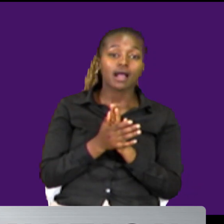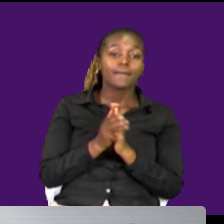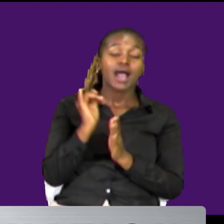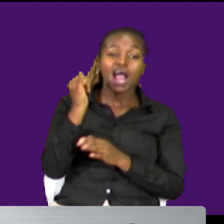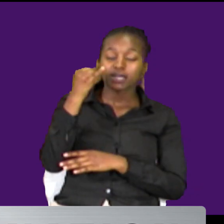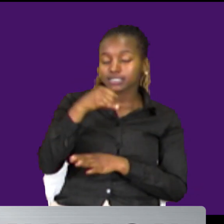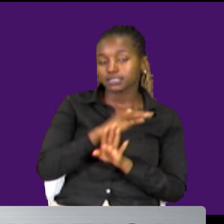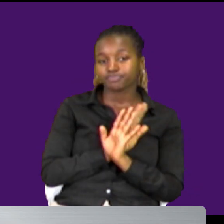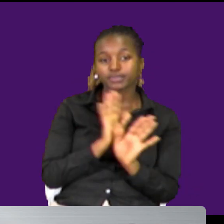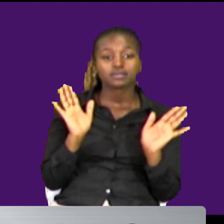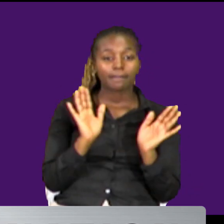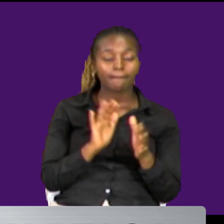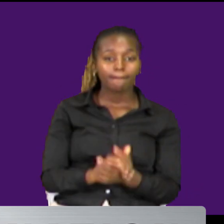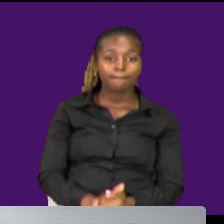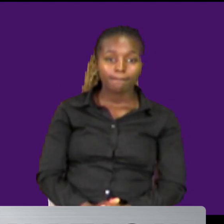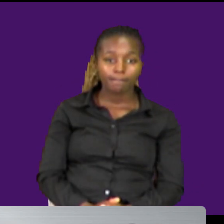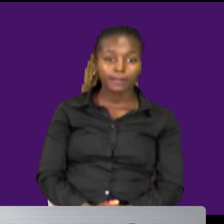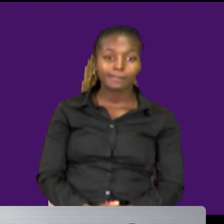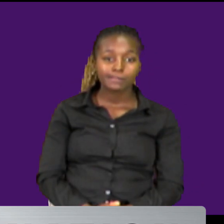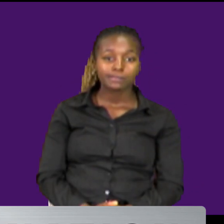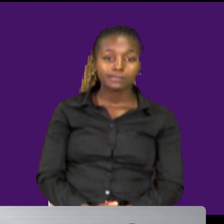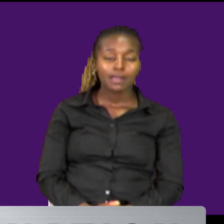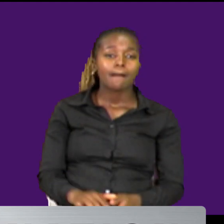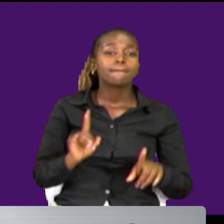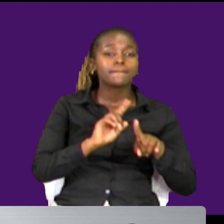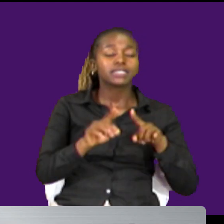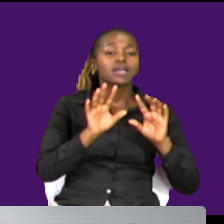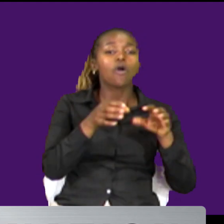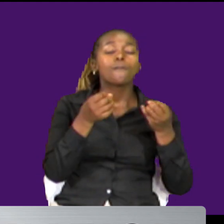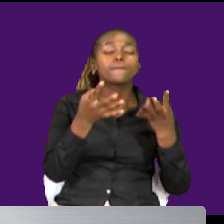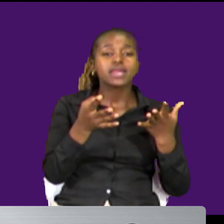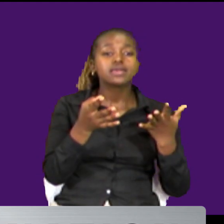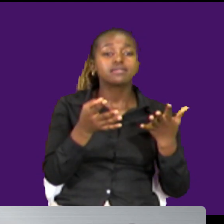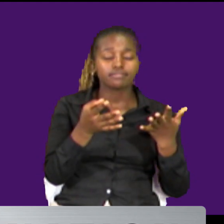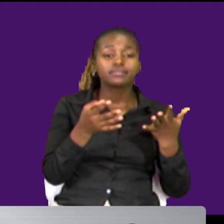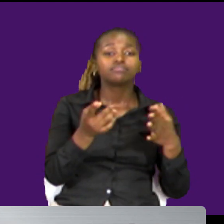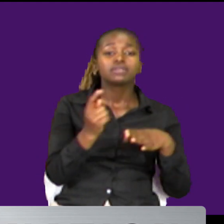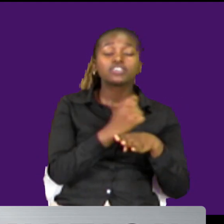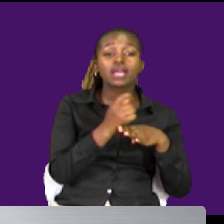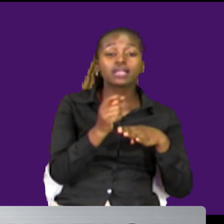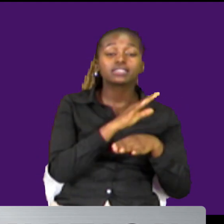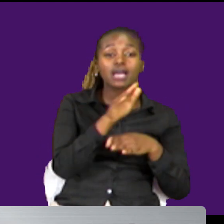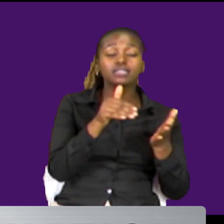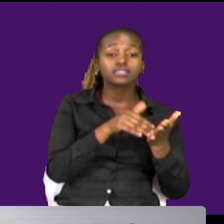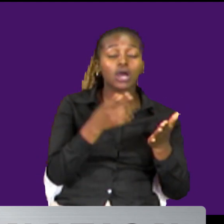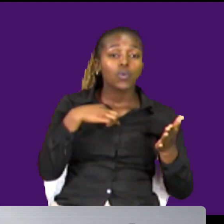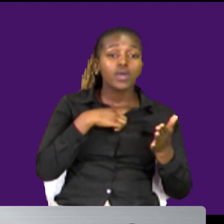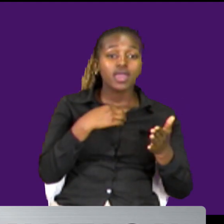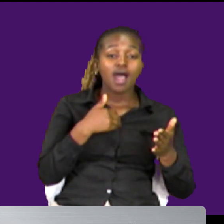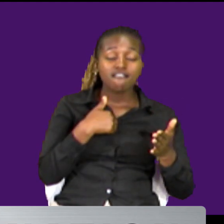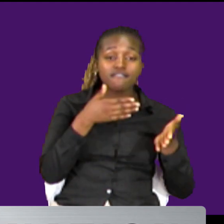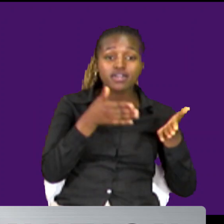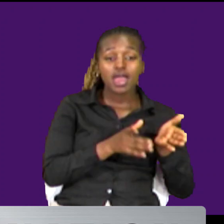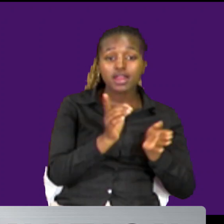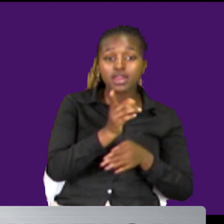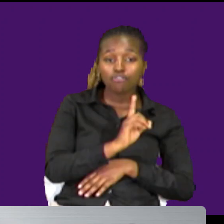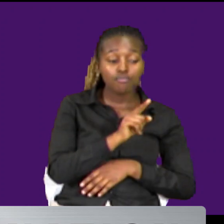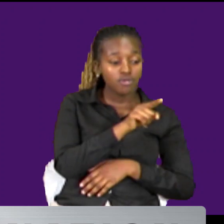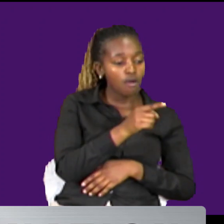artistic creativity. Now, how many vocational centers do you have in Nairobi? So we have what he was opening that